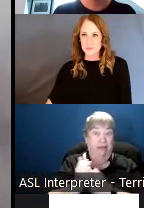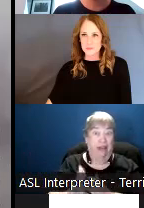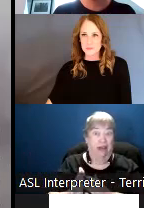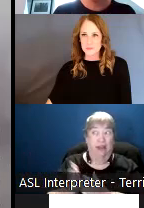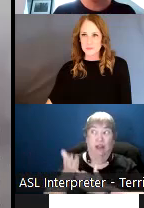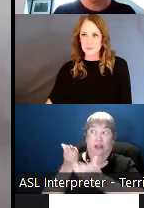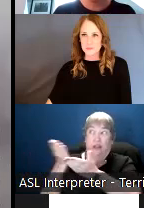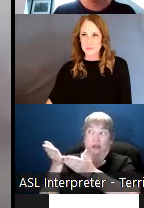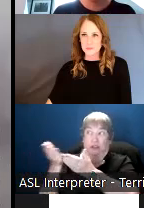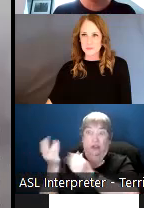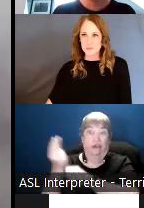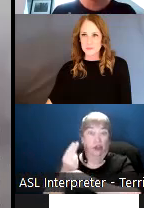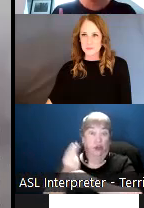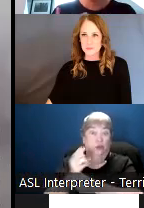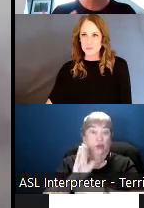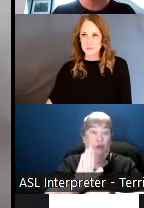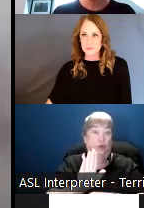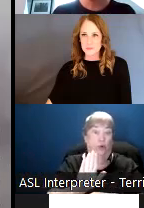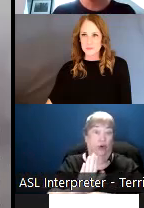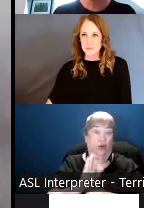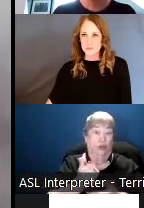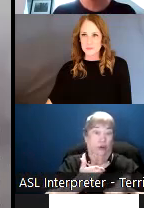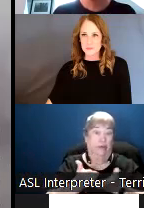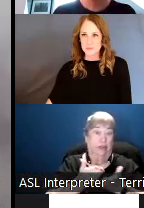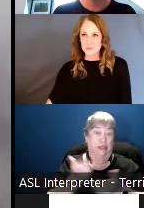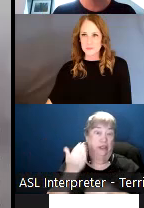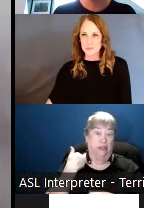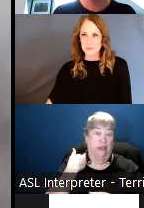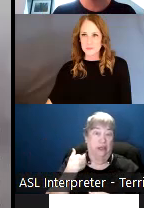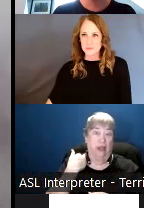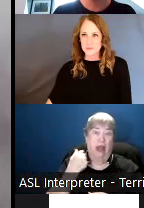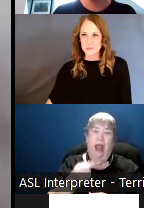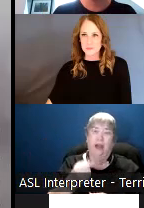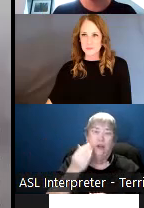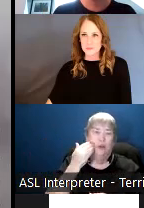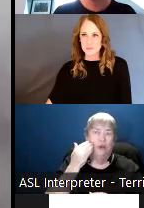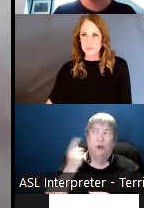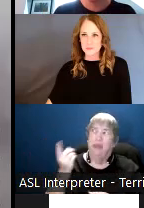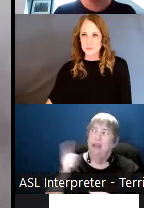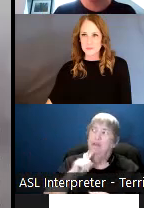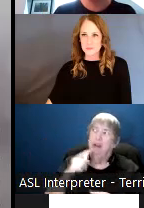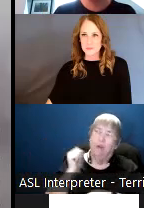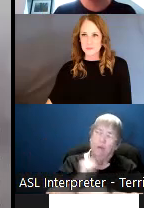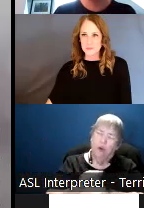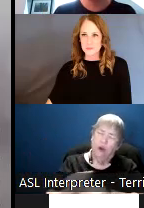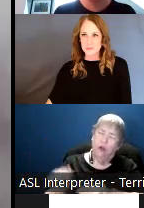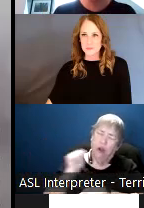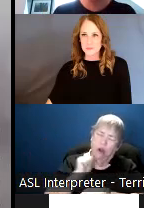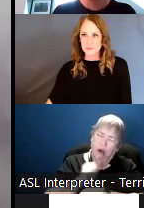services a little while ago, and you know how hard they worked to rebuild their life after their sexual